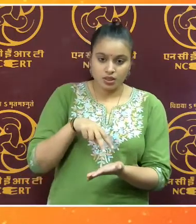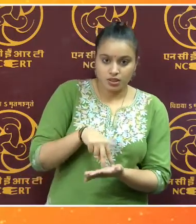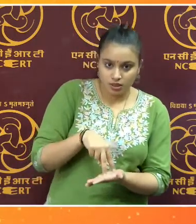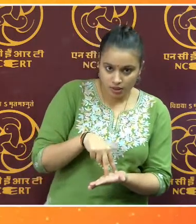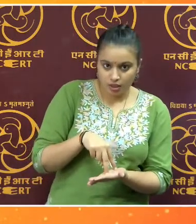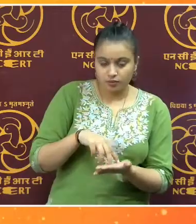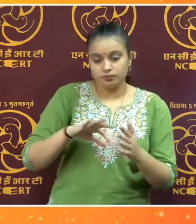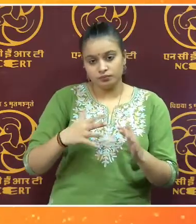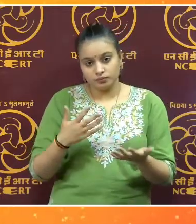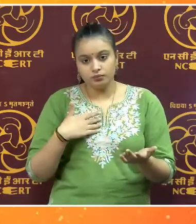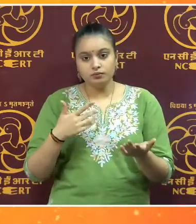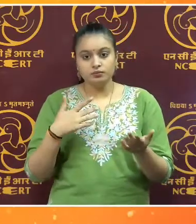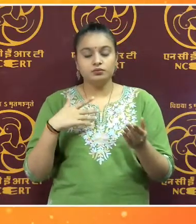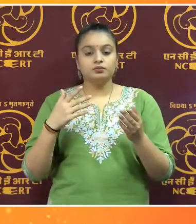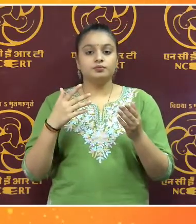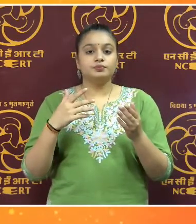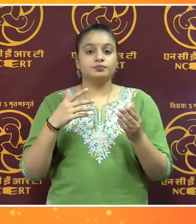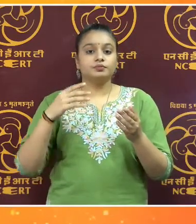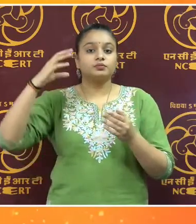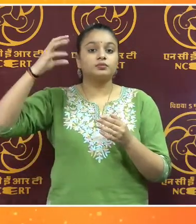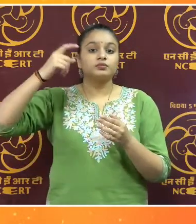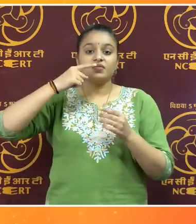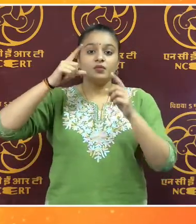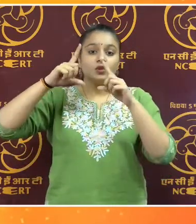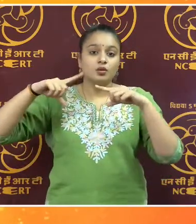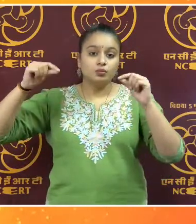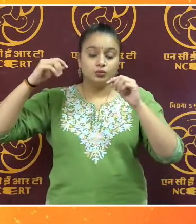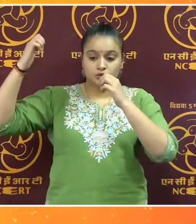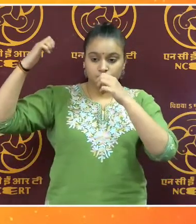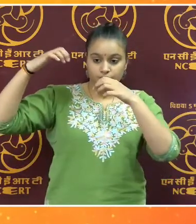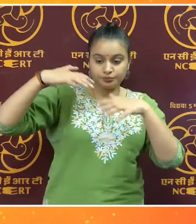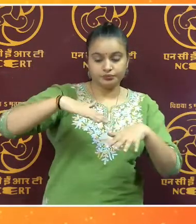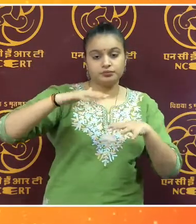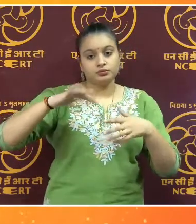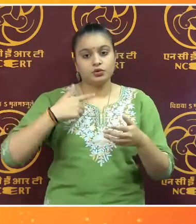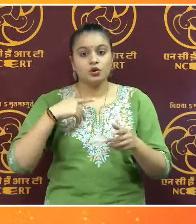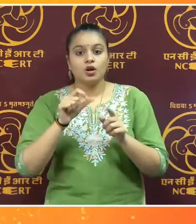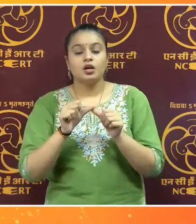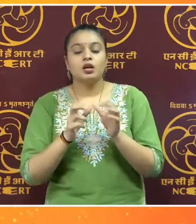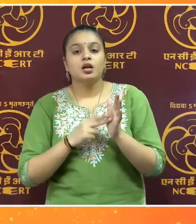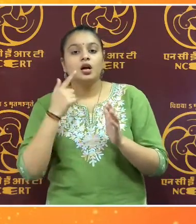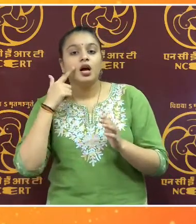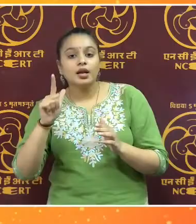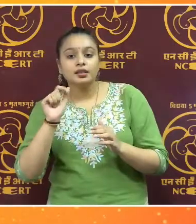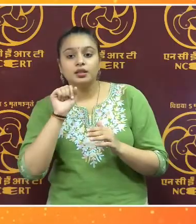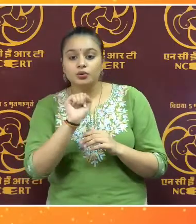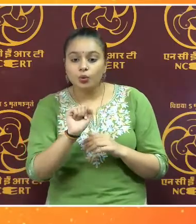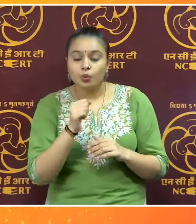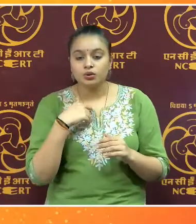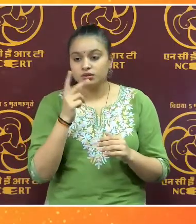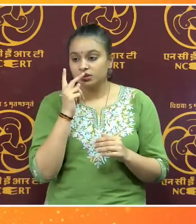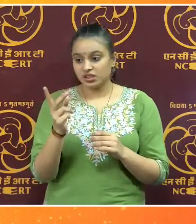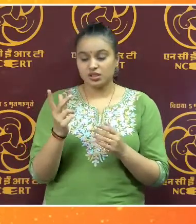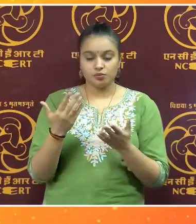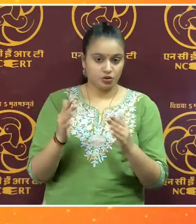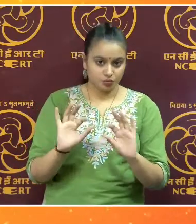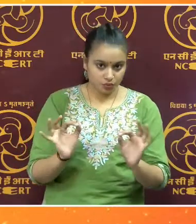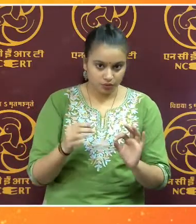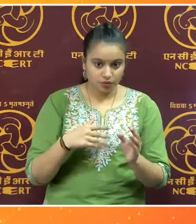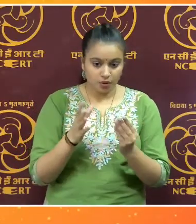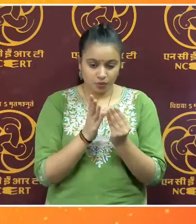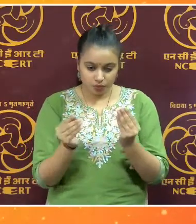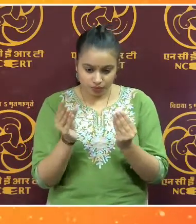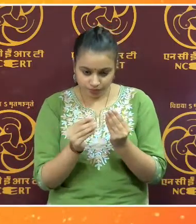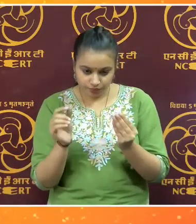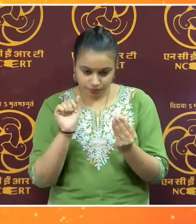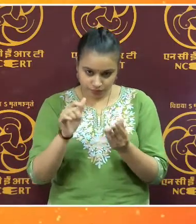the clouded moonlight so that Mr. Anil will not be able to see me as he is asleep. I must keep the notes back